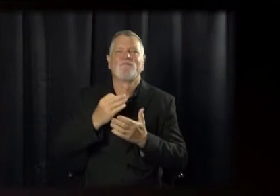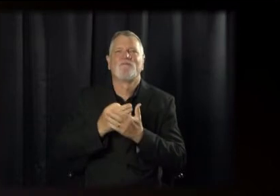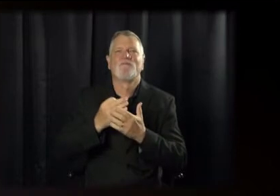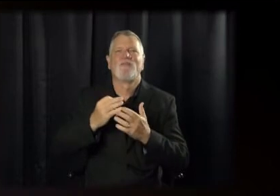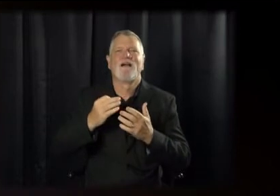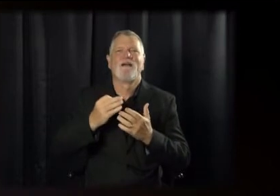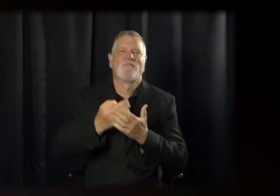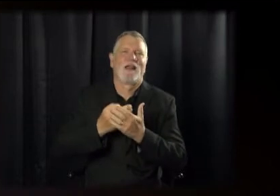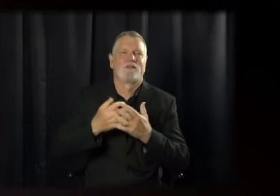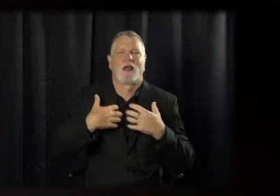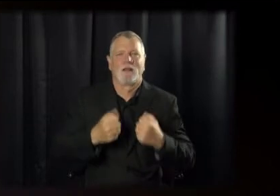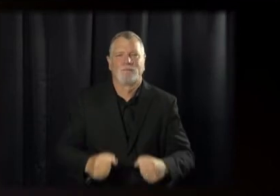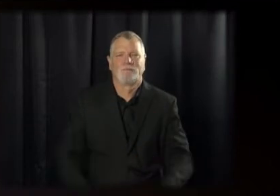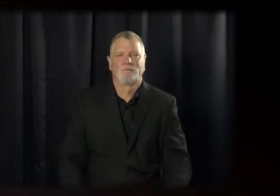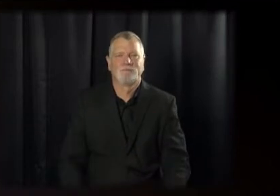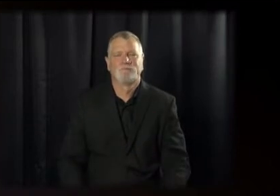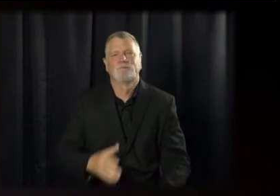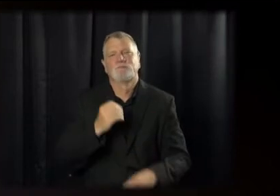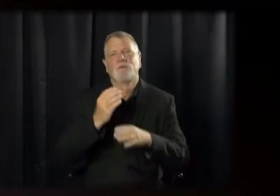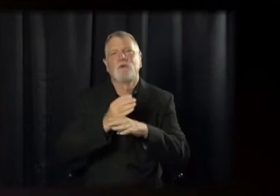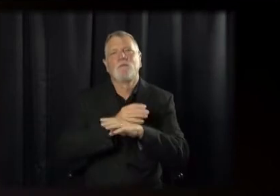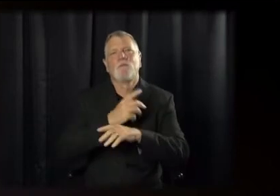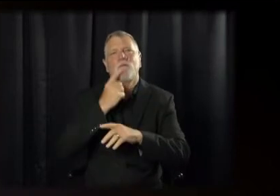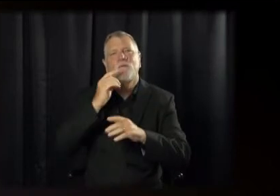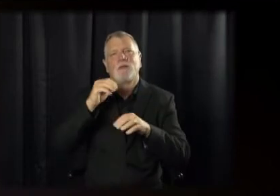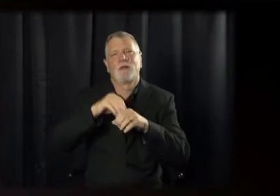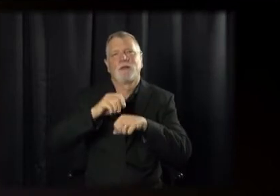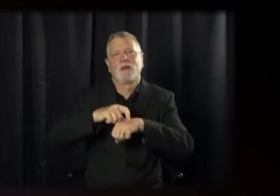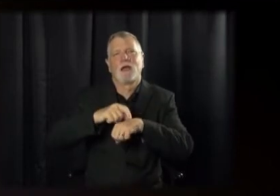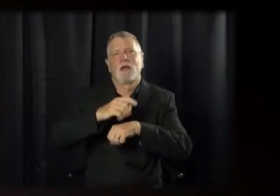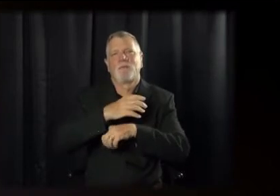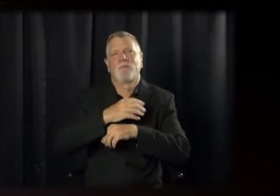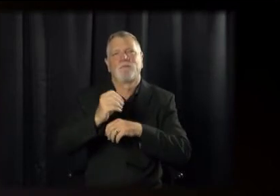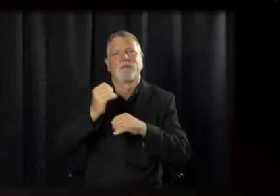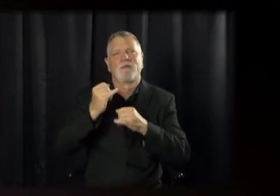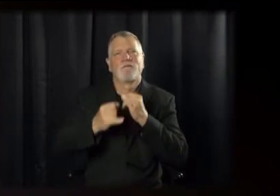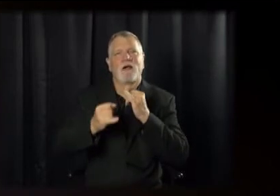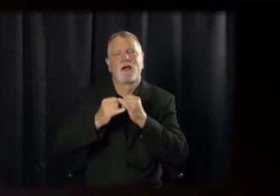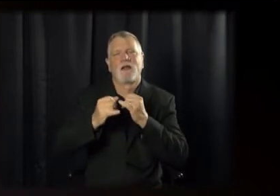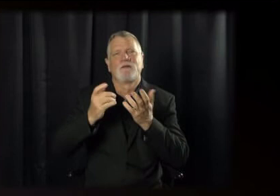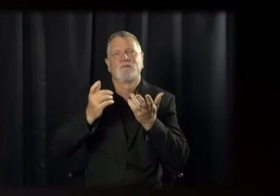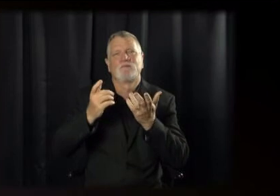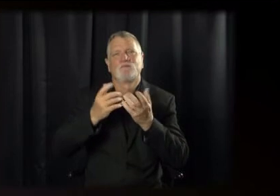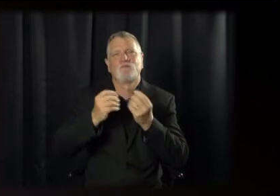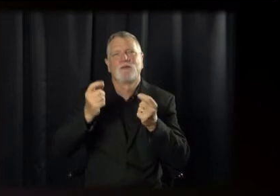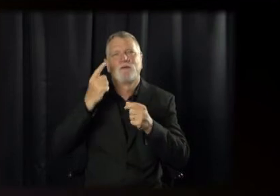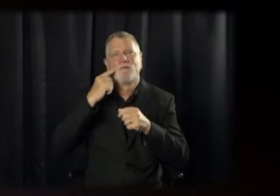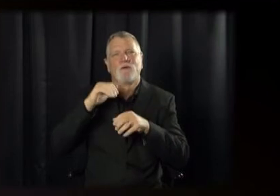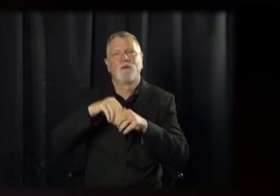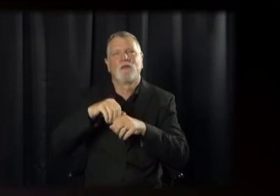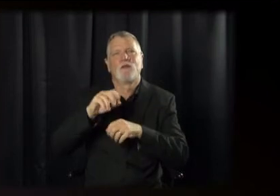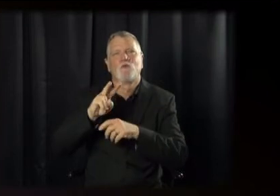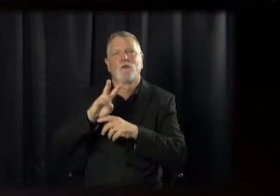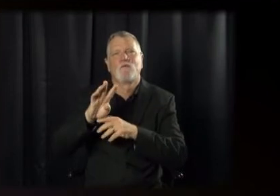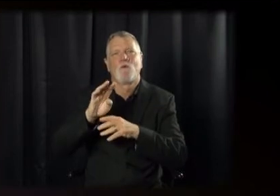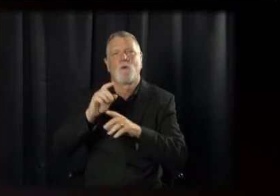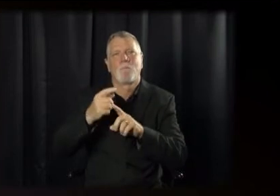Improve supervisory interventions. Ensure timely interventions and final resolution for failing co-ops in 24